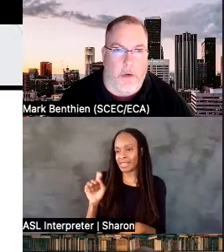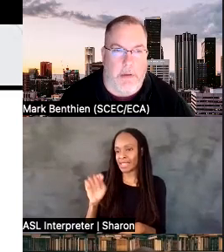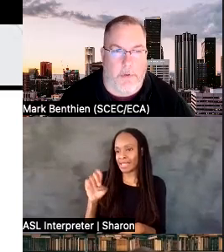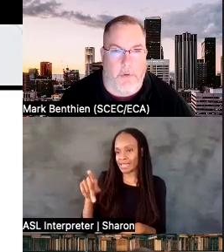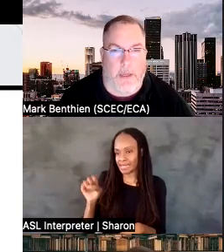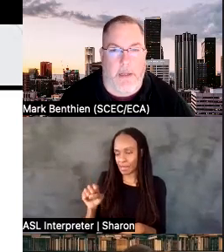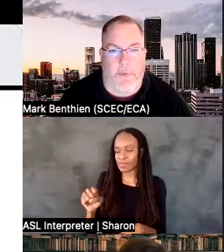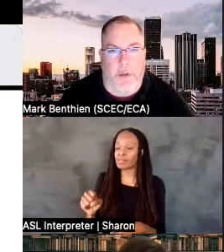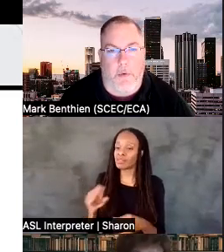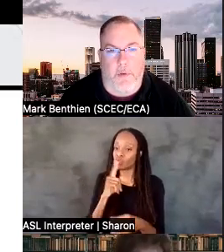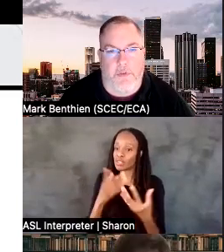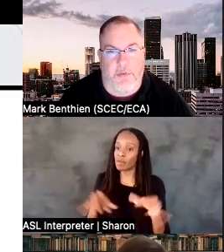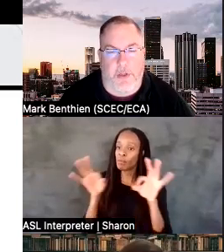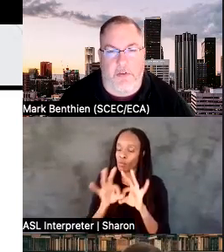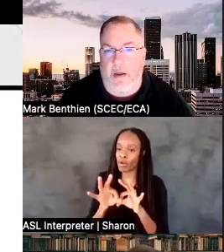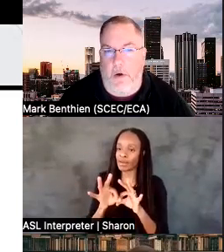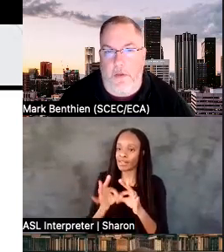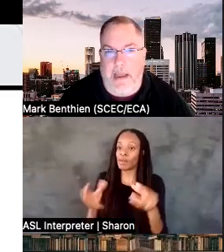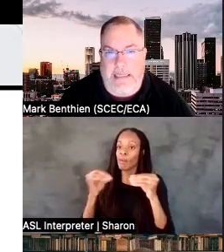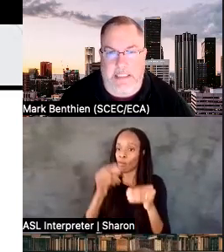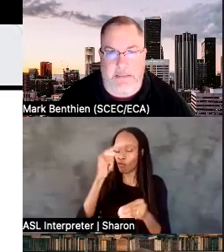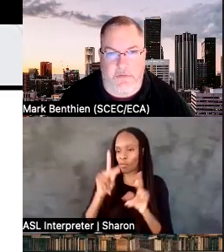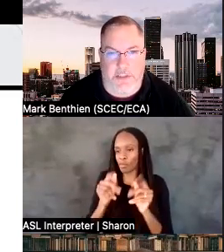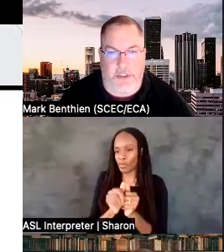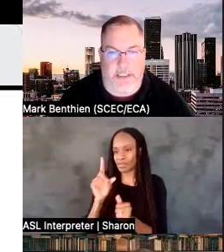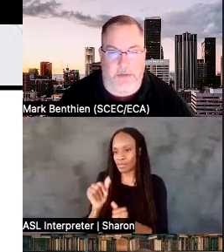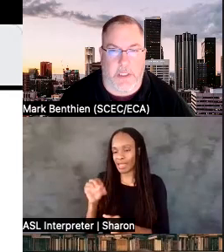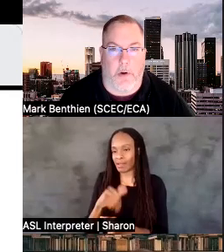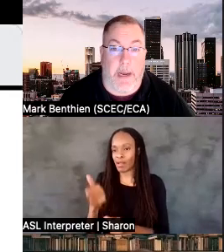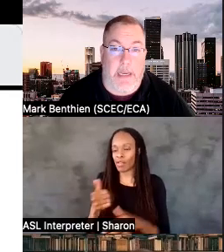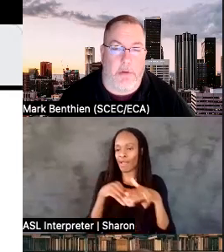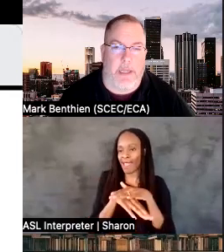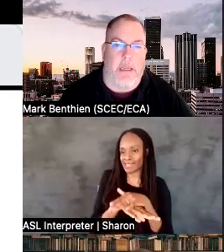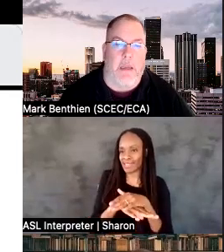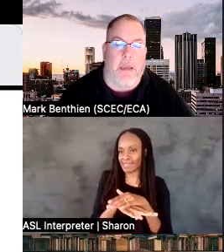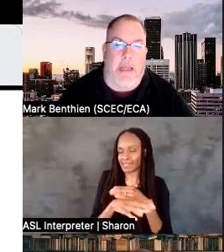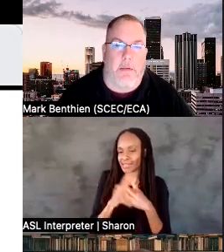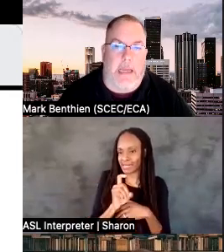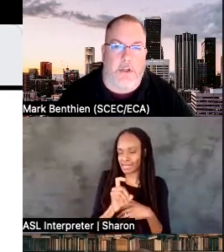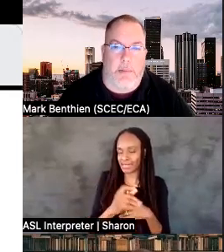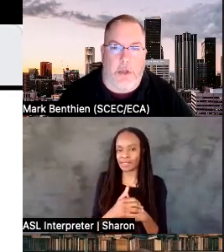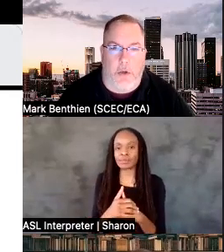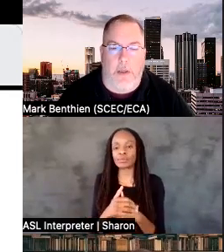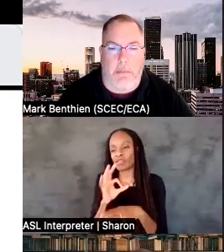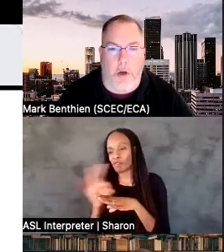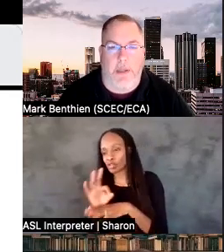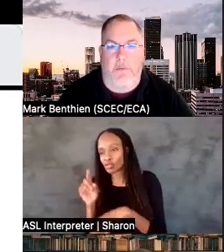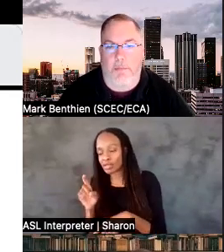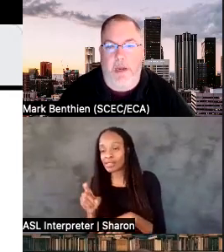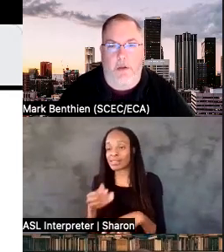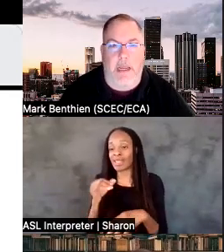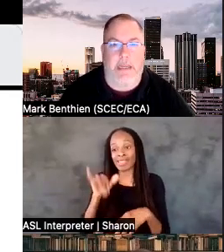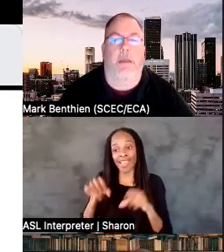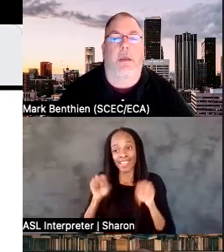for people with disabilities or other access and functional needs, which I'll remind everybody that could be you any moment.